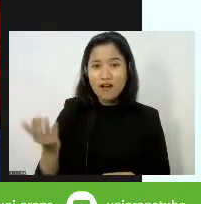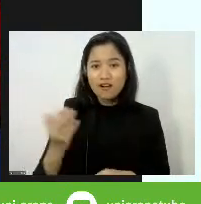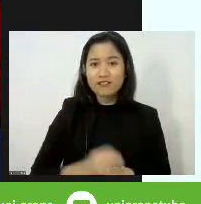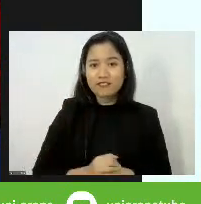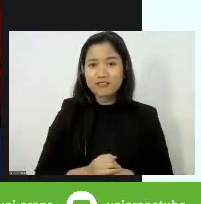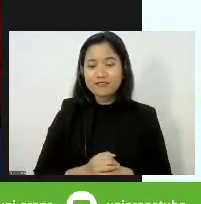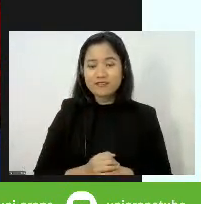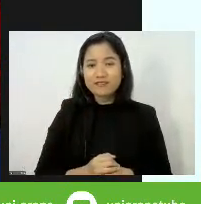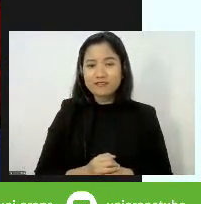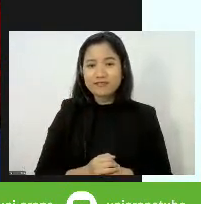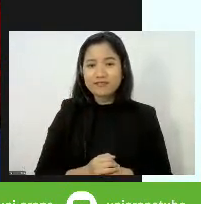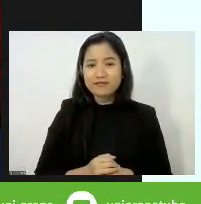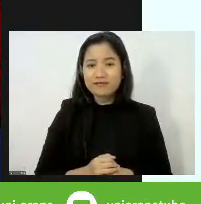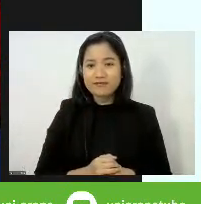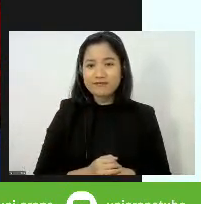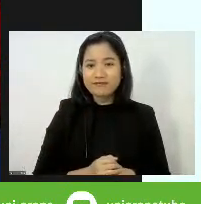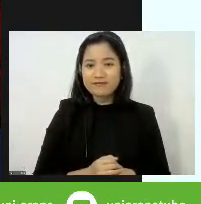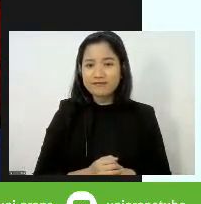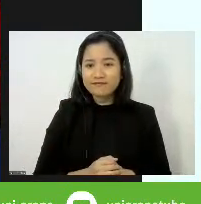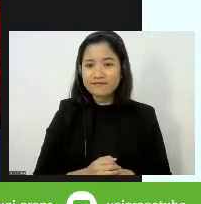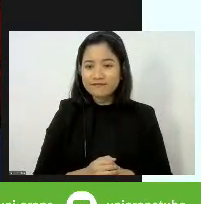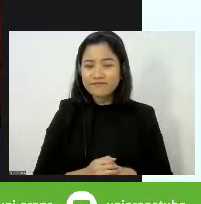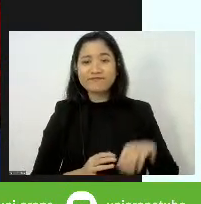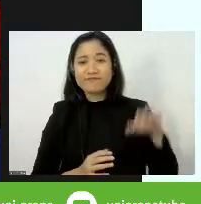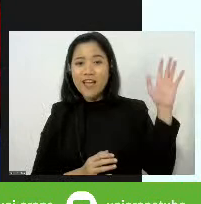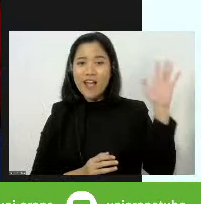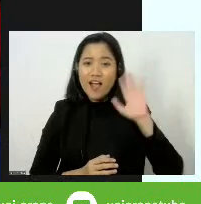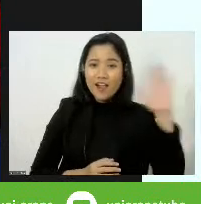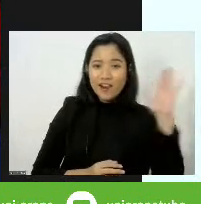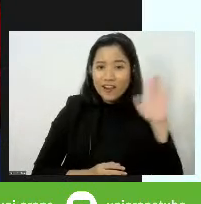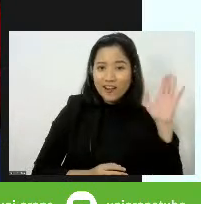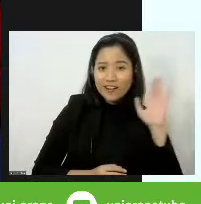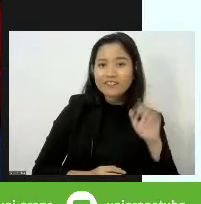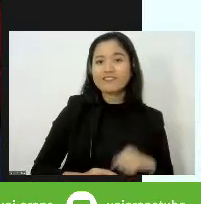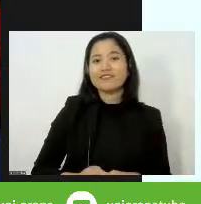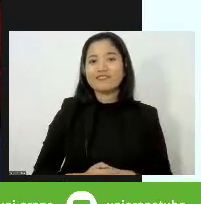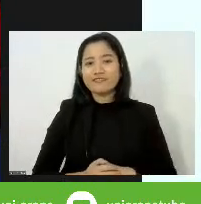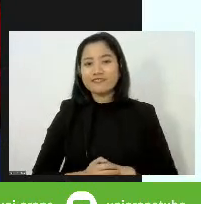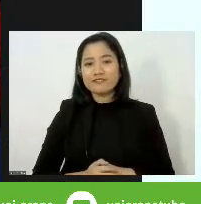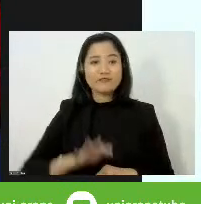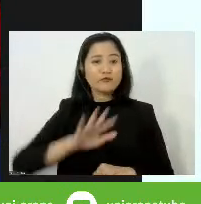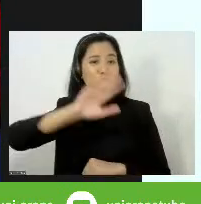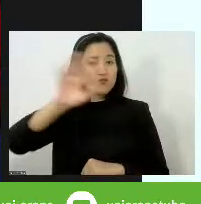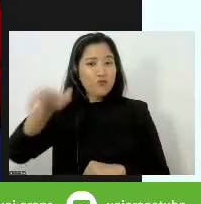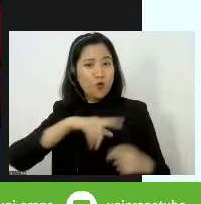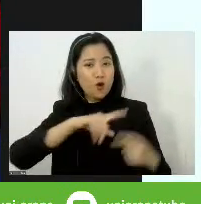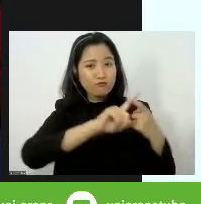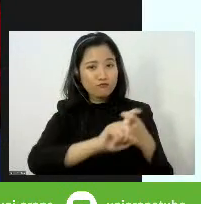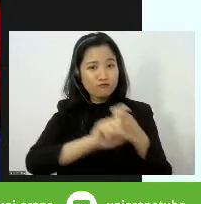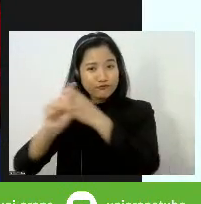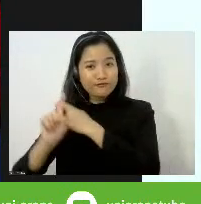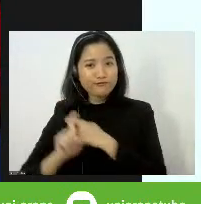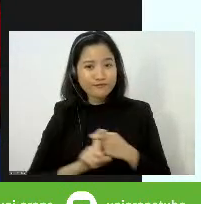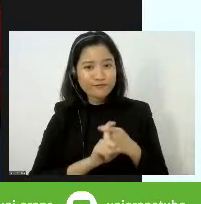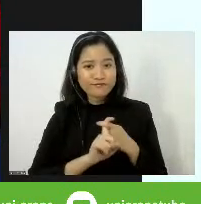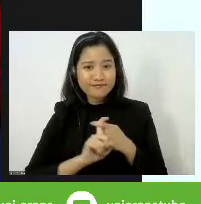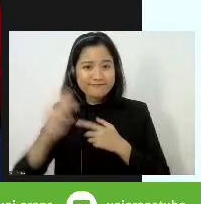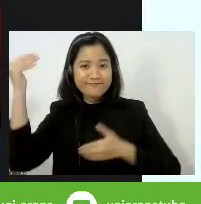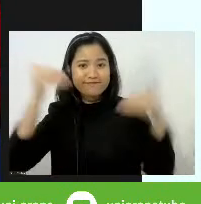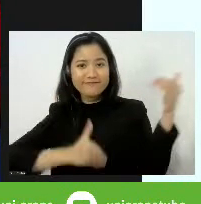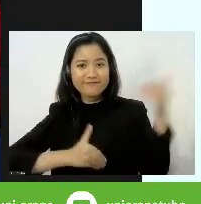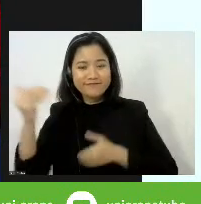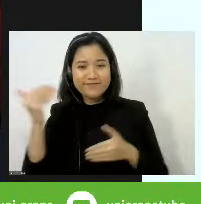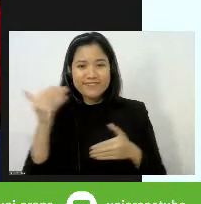latihan ibu hamil Hello Oh my God lyrics pictures and Ladies and Gentlemen